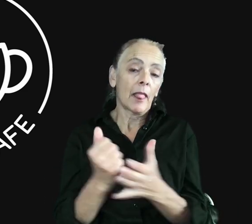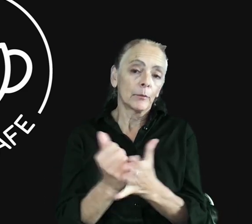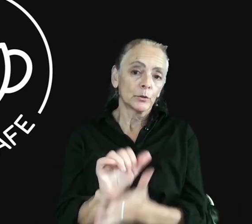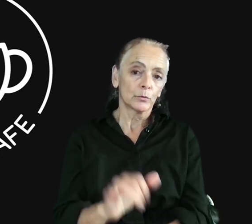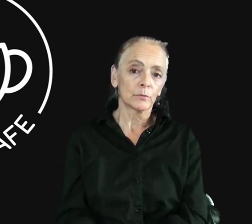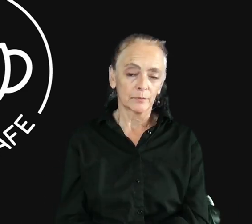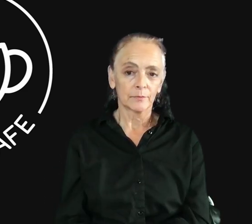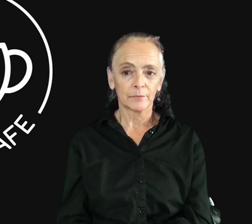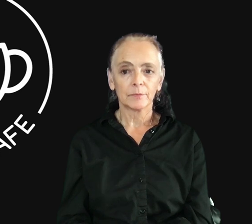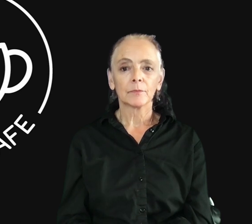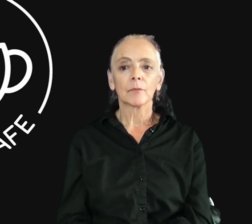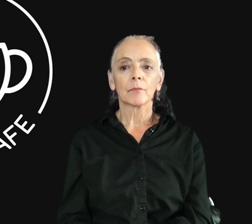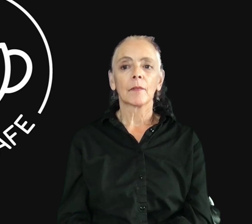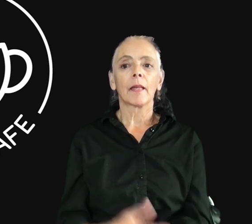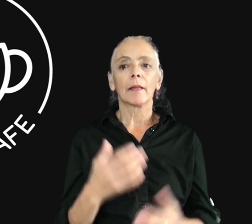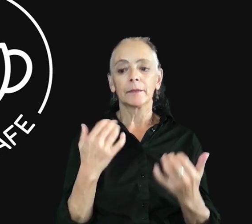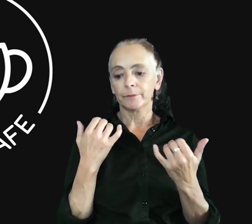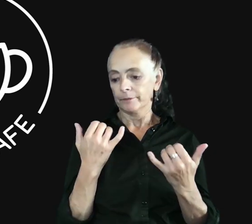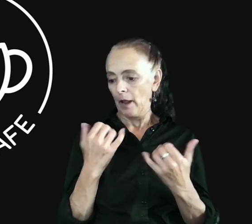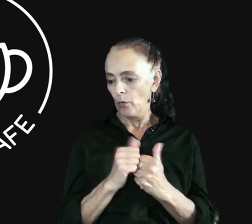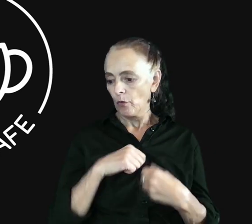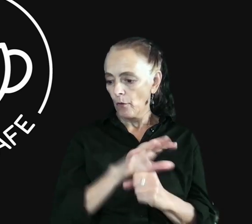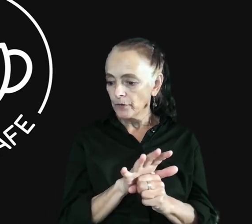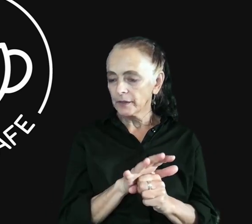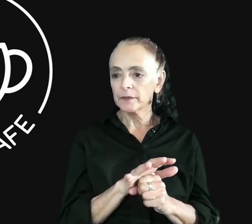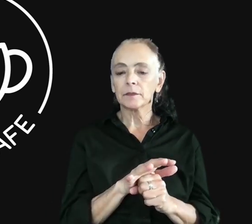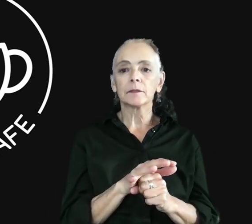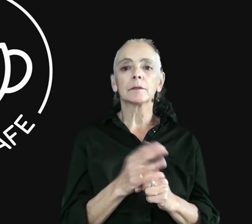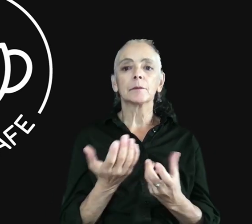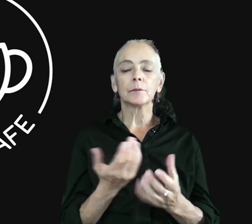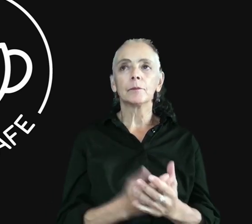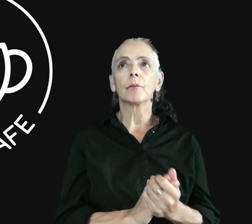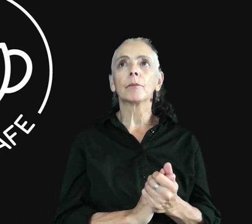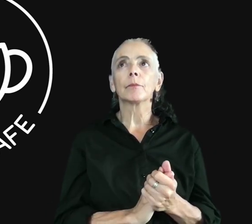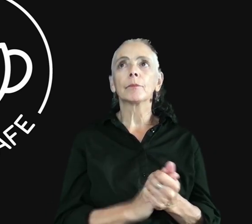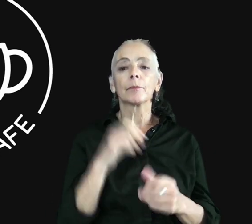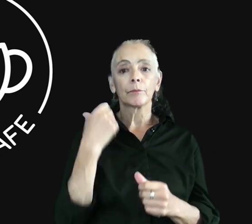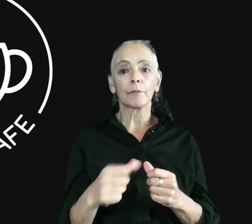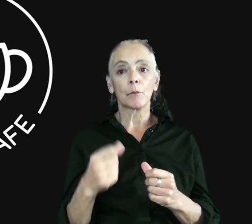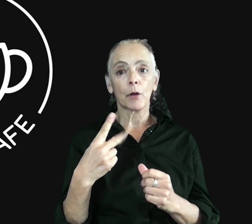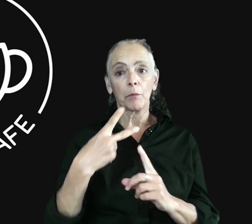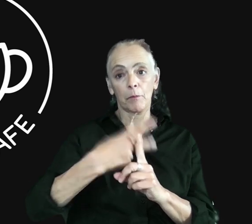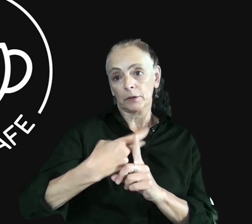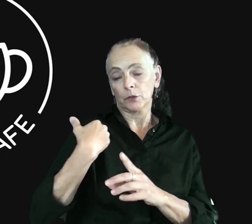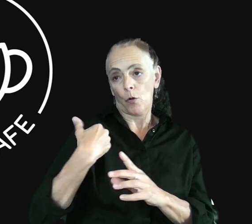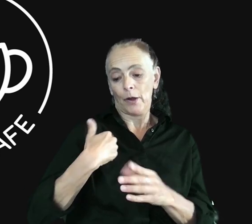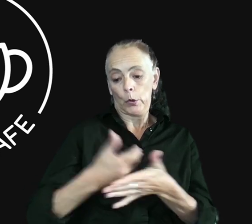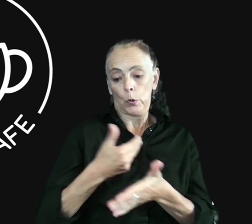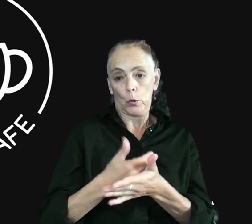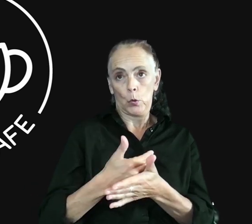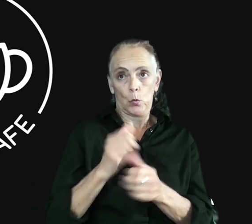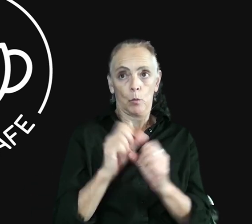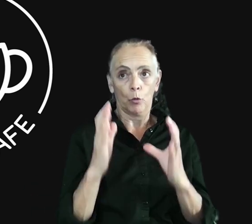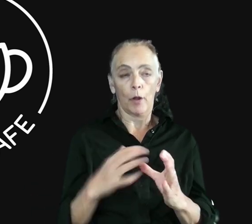especially these days with the the covet situation you know uh i remember uh a couple of months ago we had a newcomer and i was talking to someone